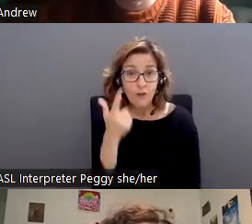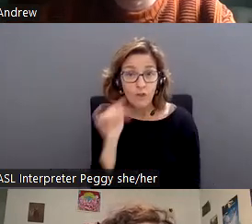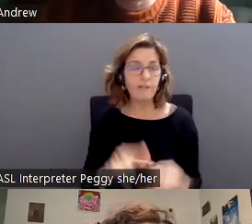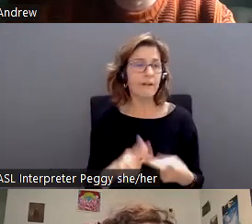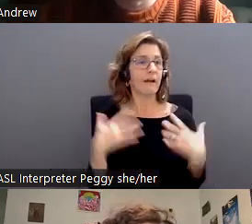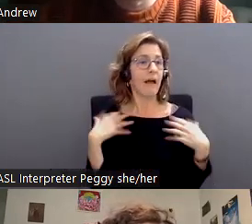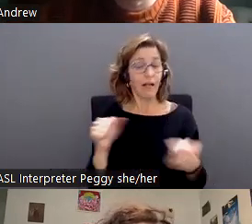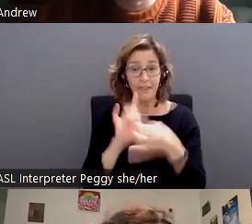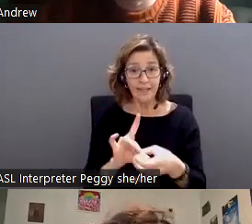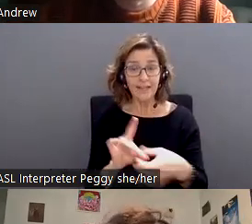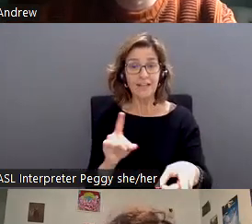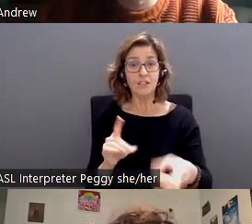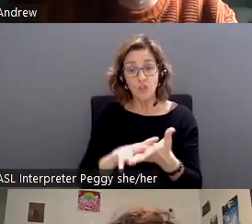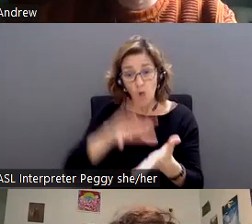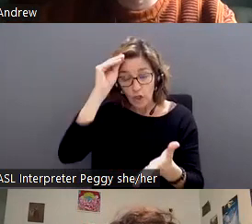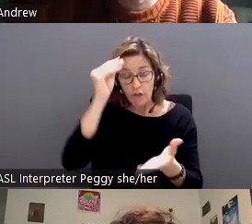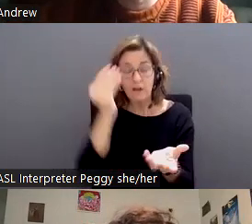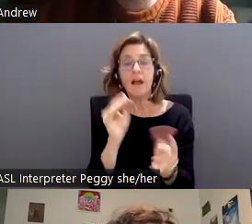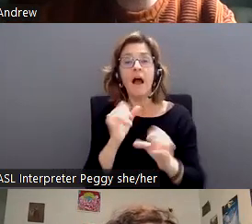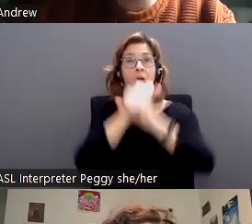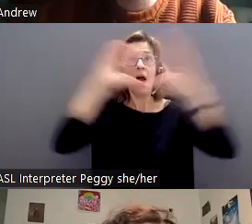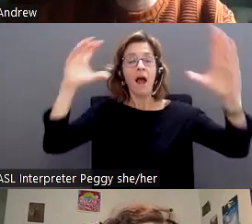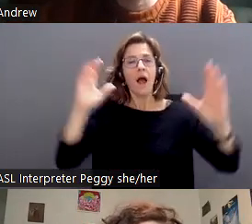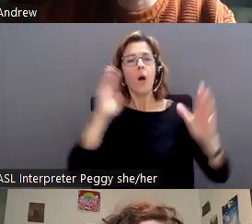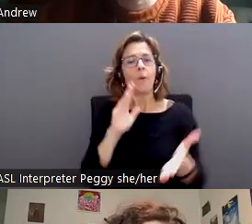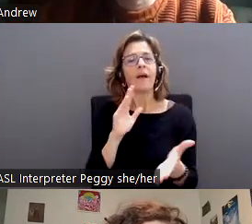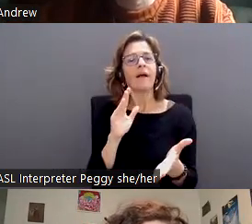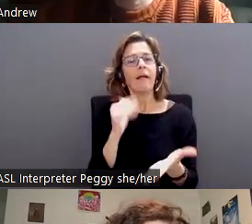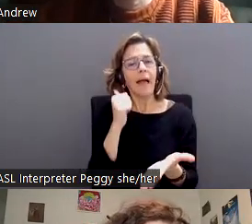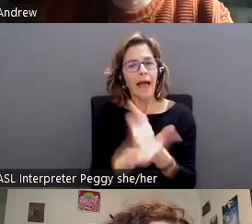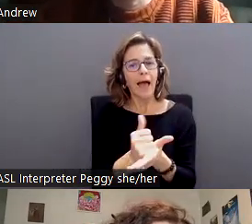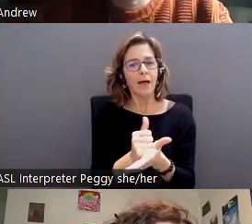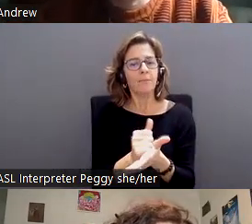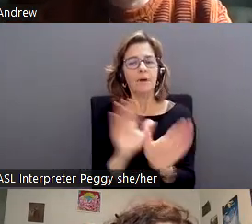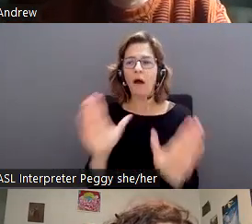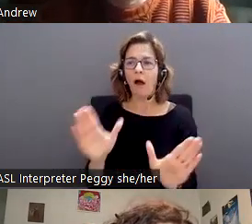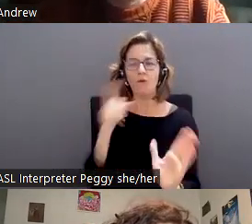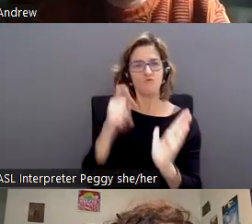communities. So that's one way that we aim to do that.